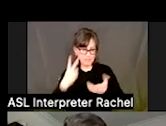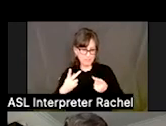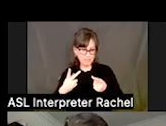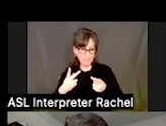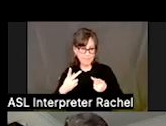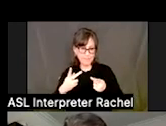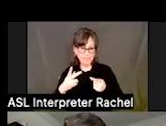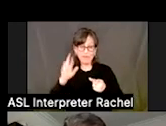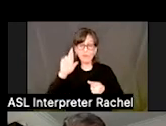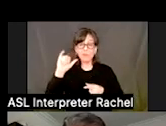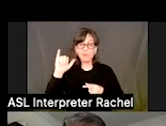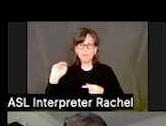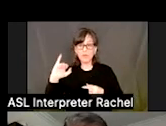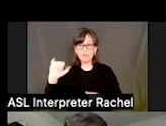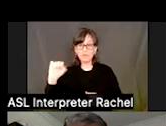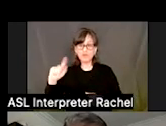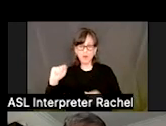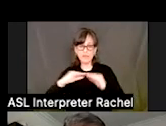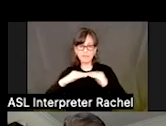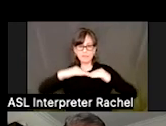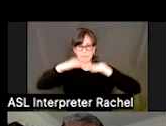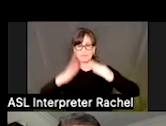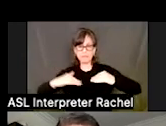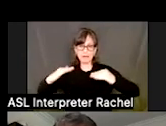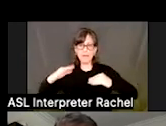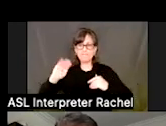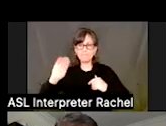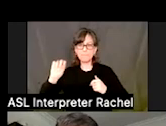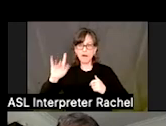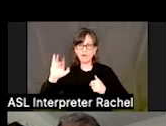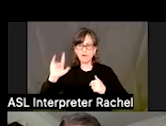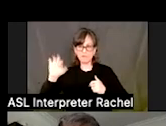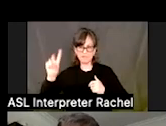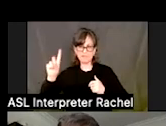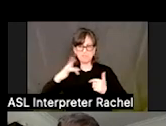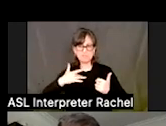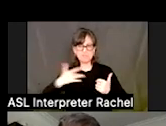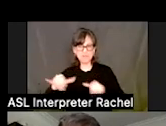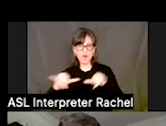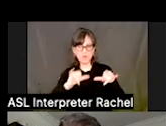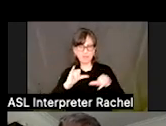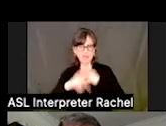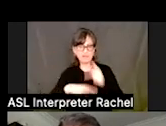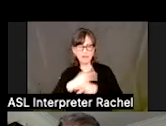The rim joist buckled, which is not uncommon in this type of construction. Next slide, please.